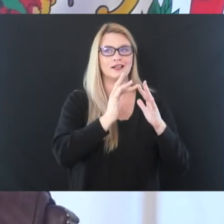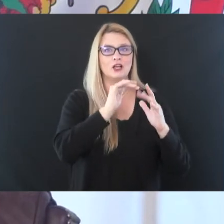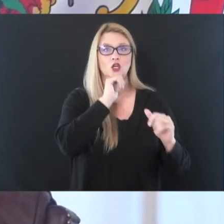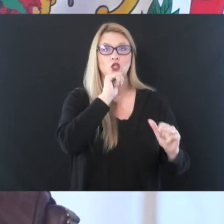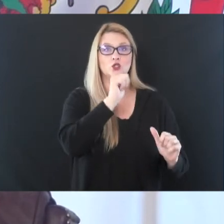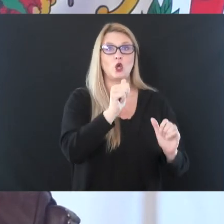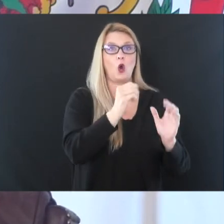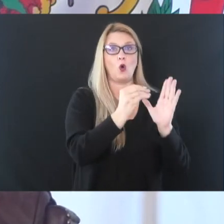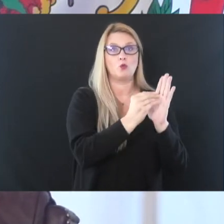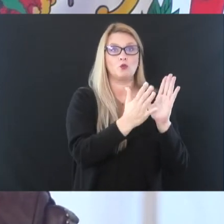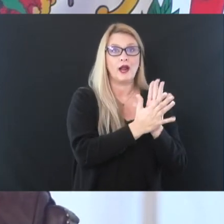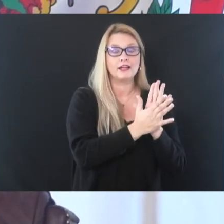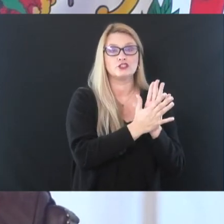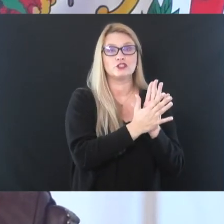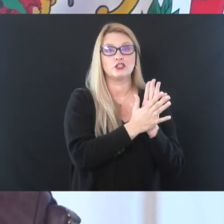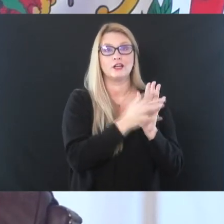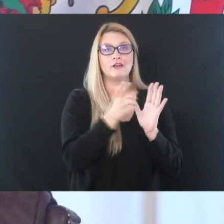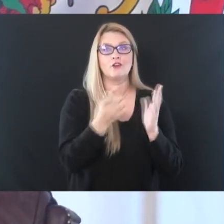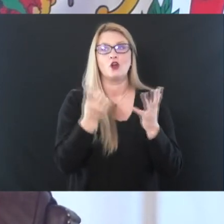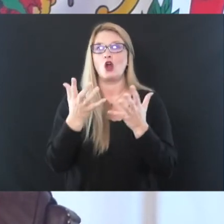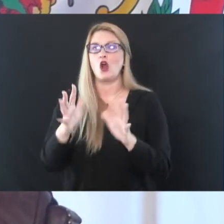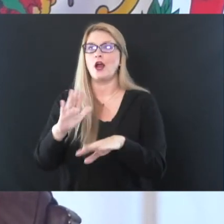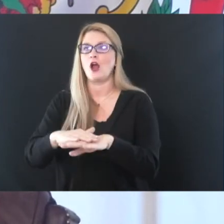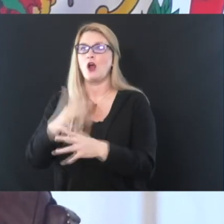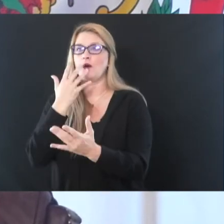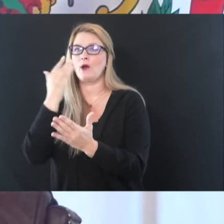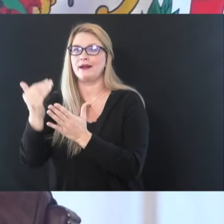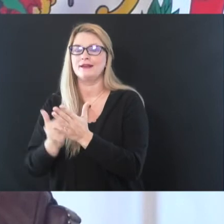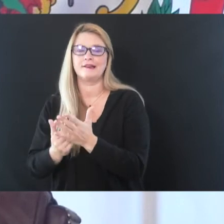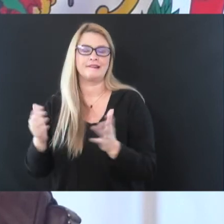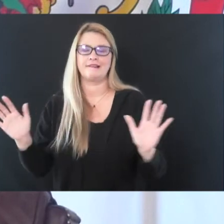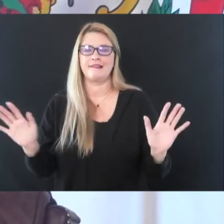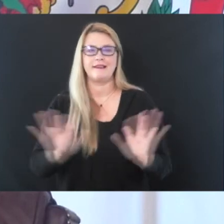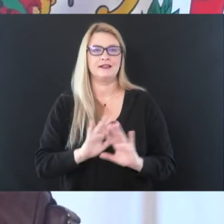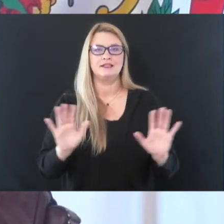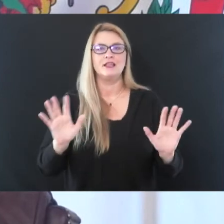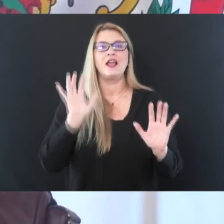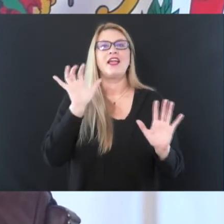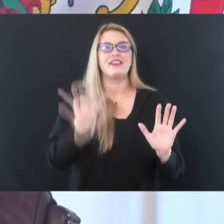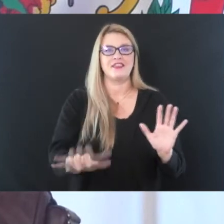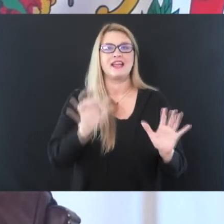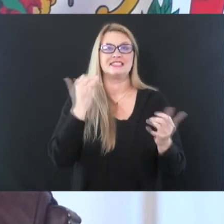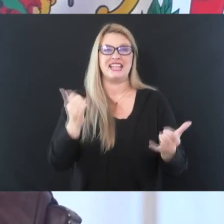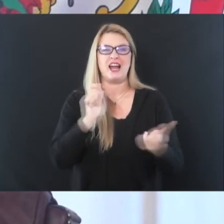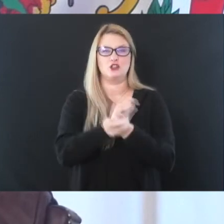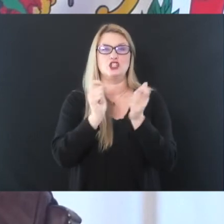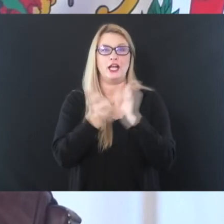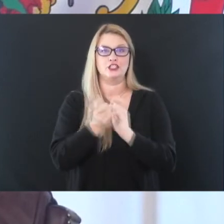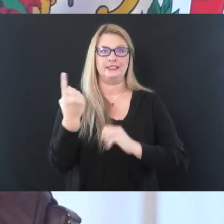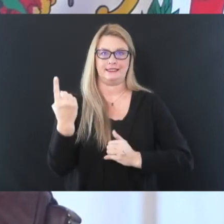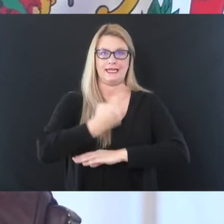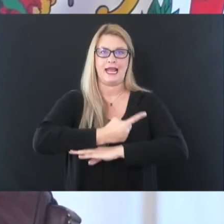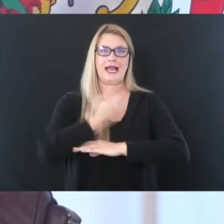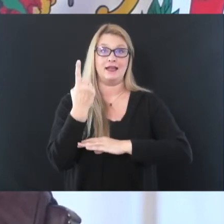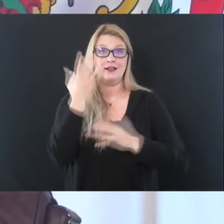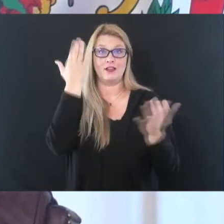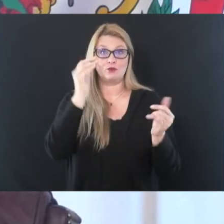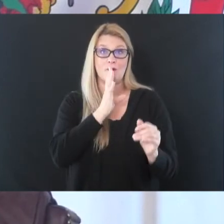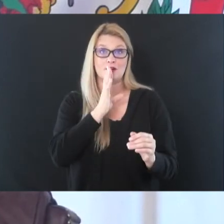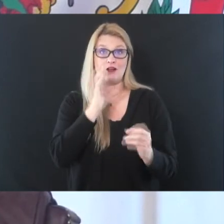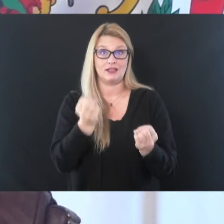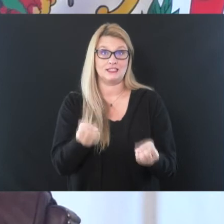don't if you're already on a list, don't register on Everbridge. All that's being updated today. That's why we're talking about it